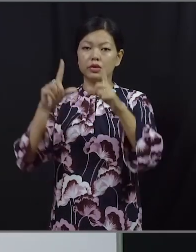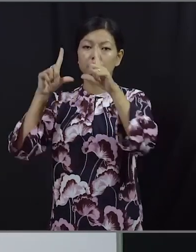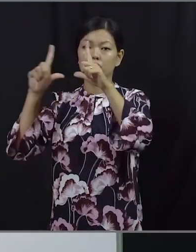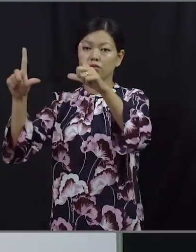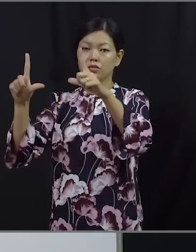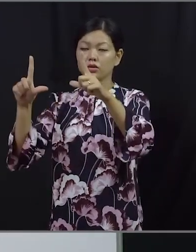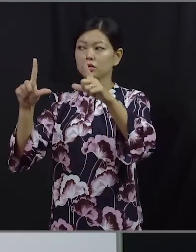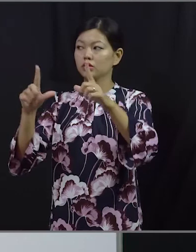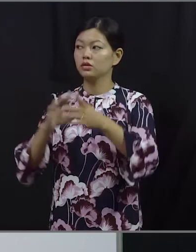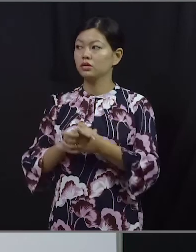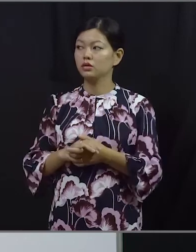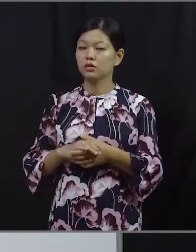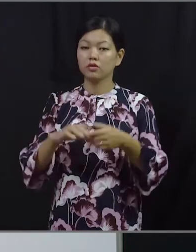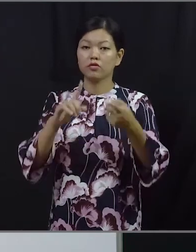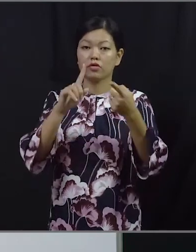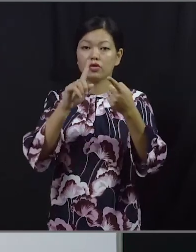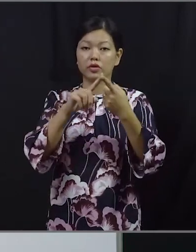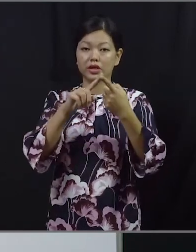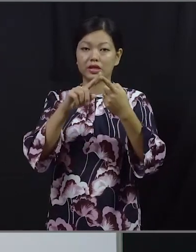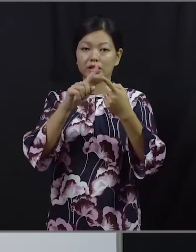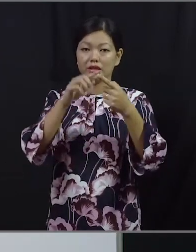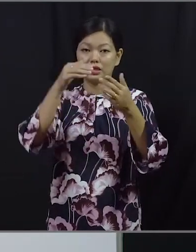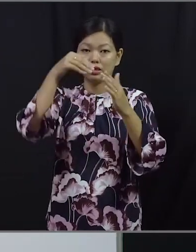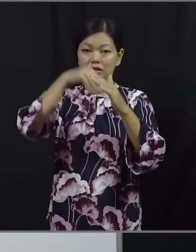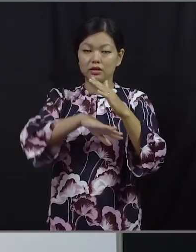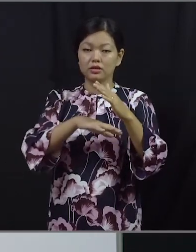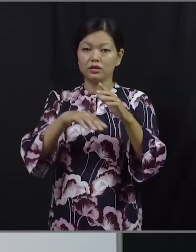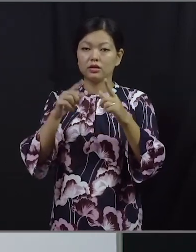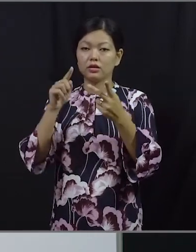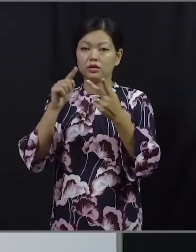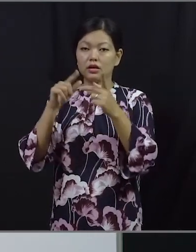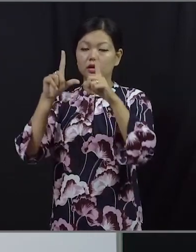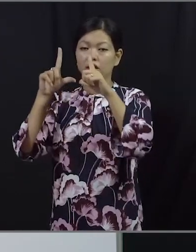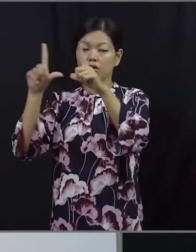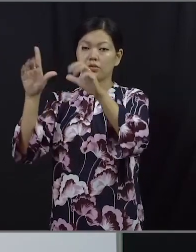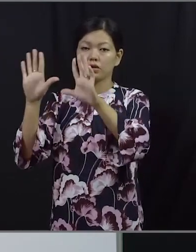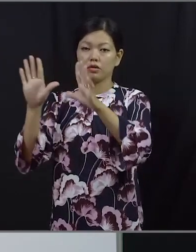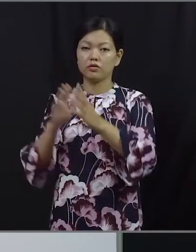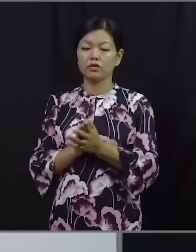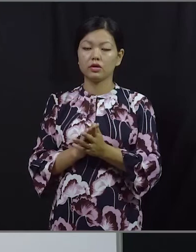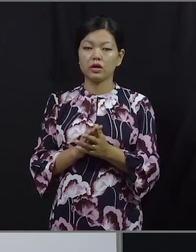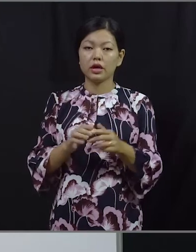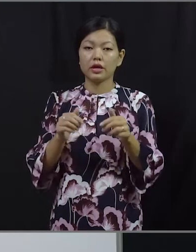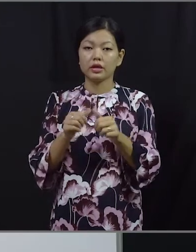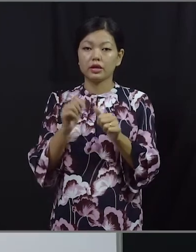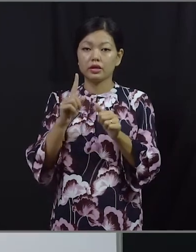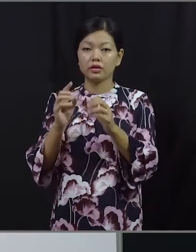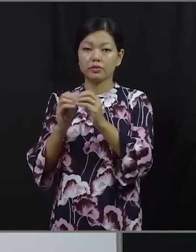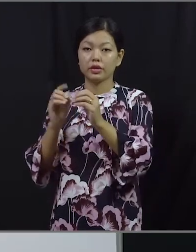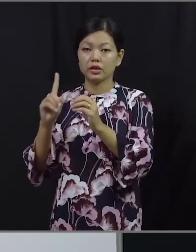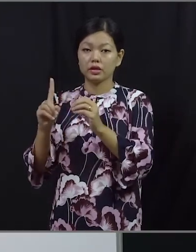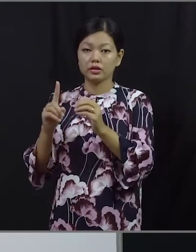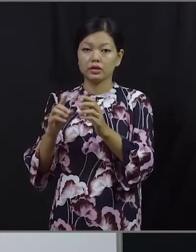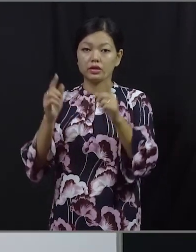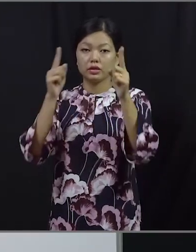what? This is image for what? Eye length. So this is size of the image, and then this A dash B dash will be the size of the object. Size of the image